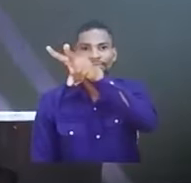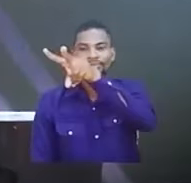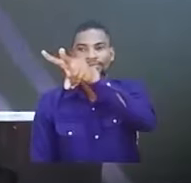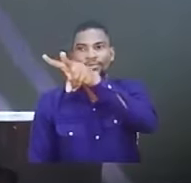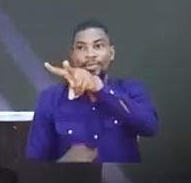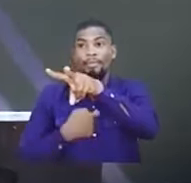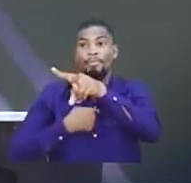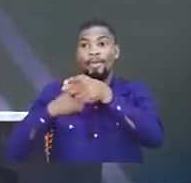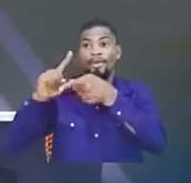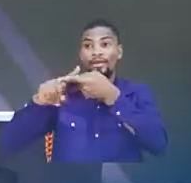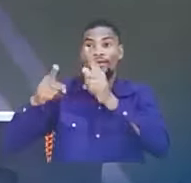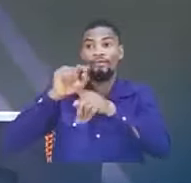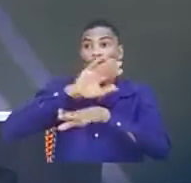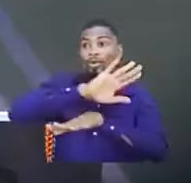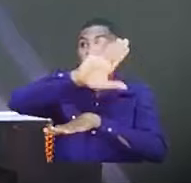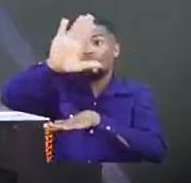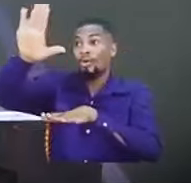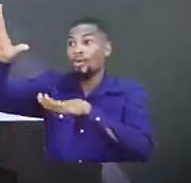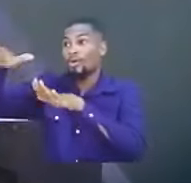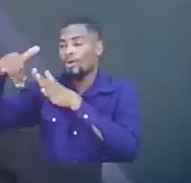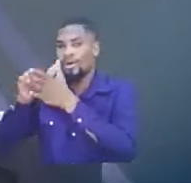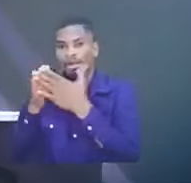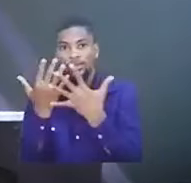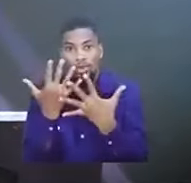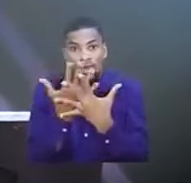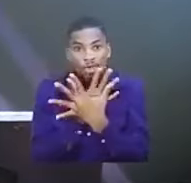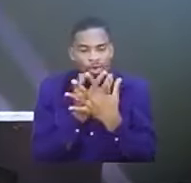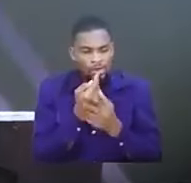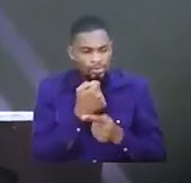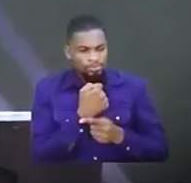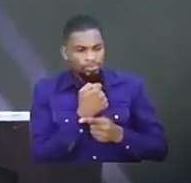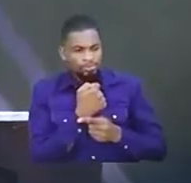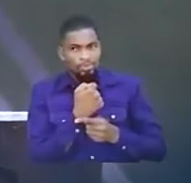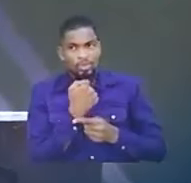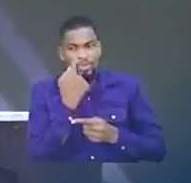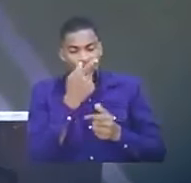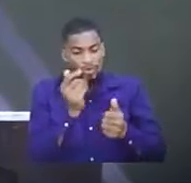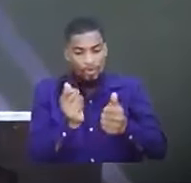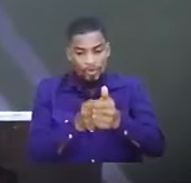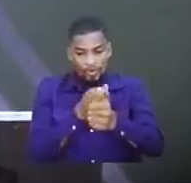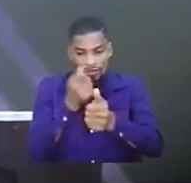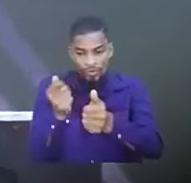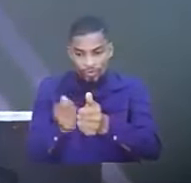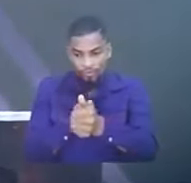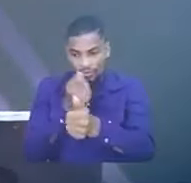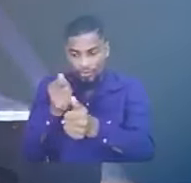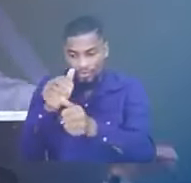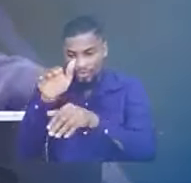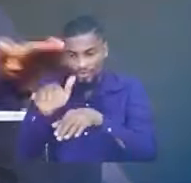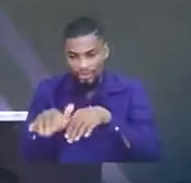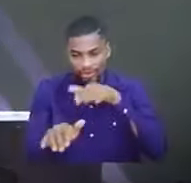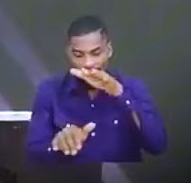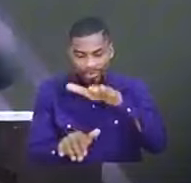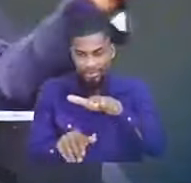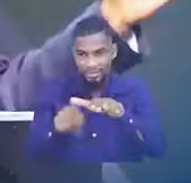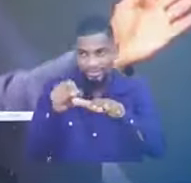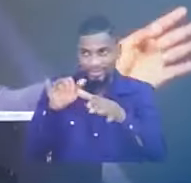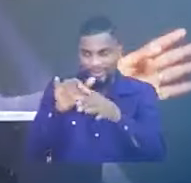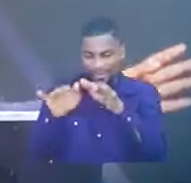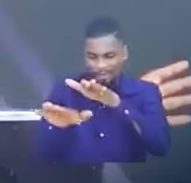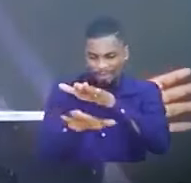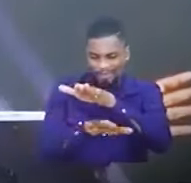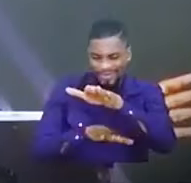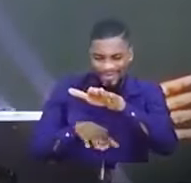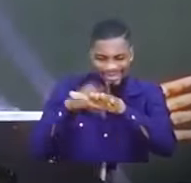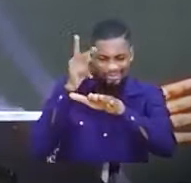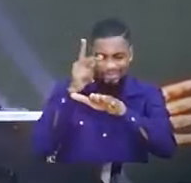Psalm 119, verse 63. I am a friend to all who fear you, to all who follow your precepts. This is the basic